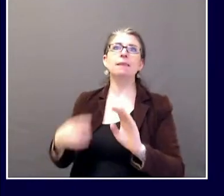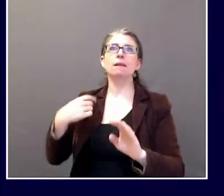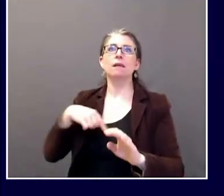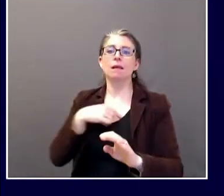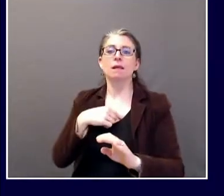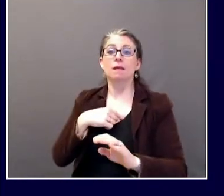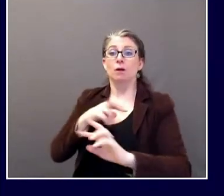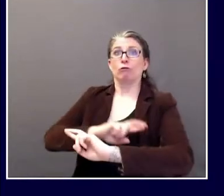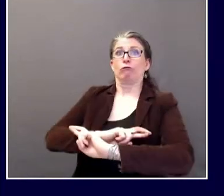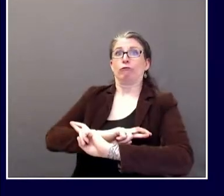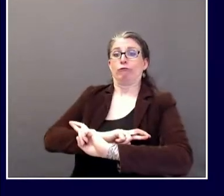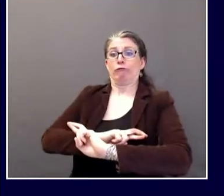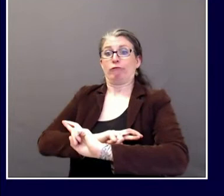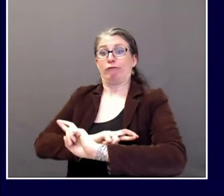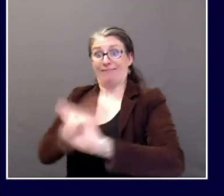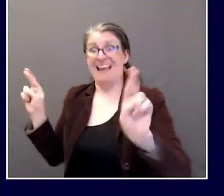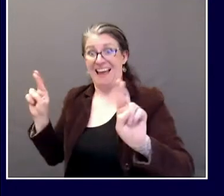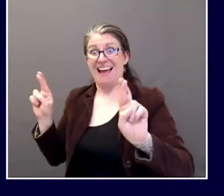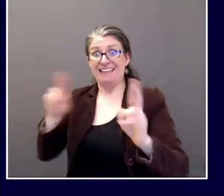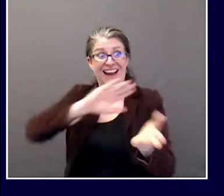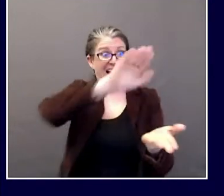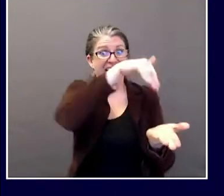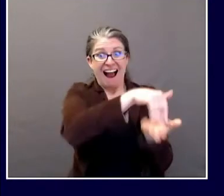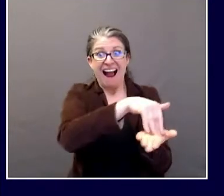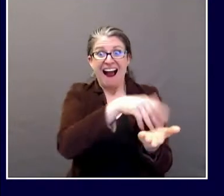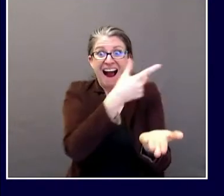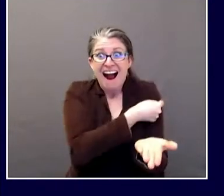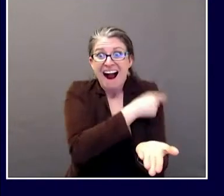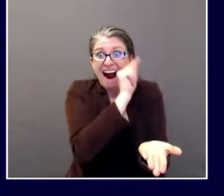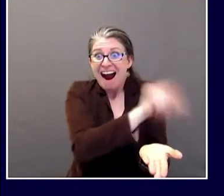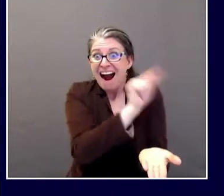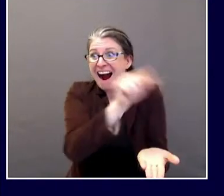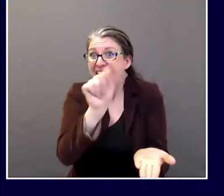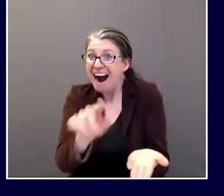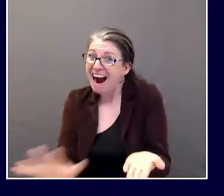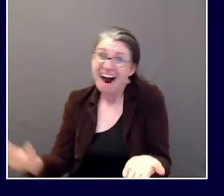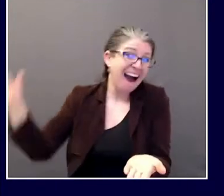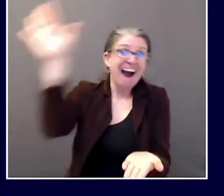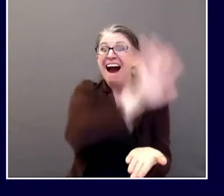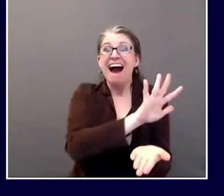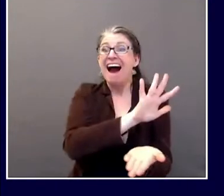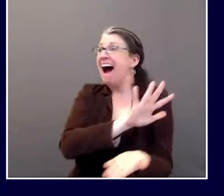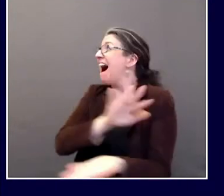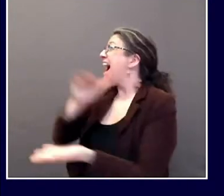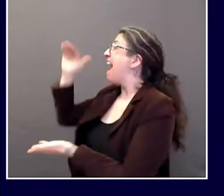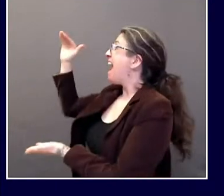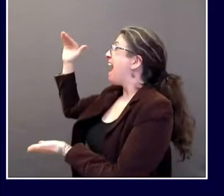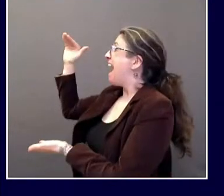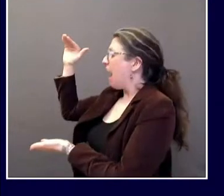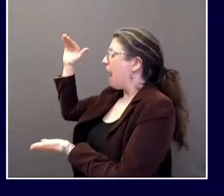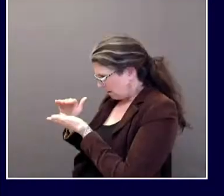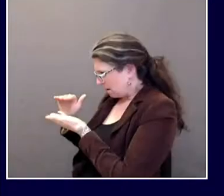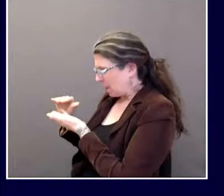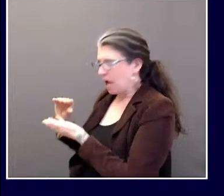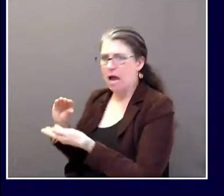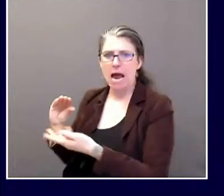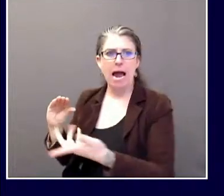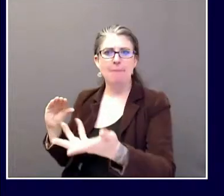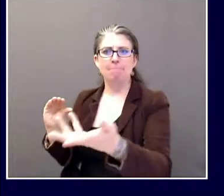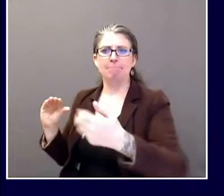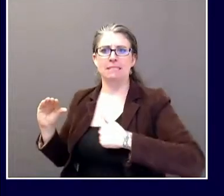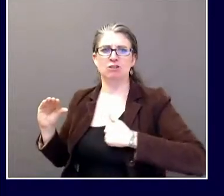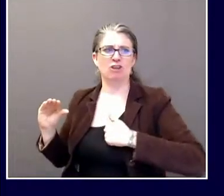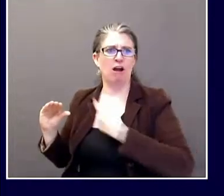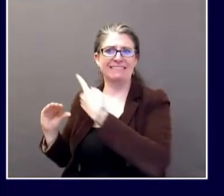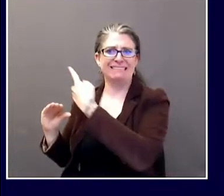an immense amount of work, and I commend the hospitals and health systems that have stood up these sites. Those sites we hope will not go to